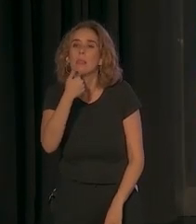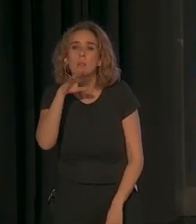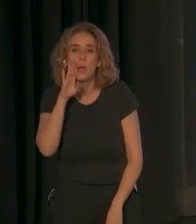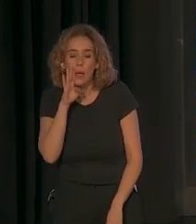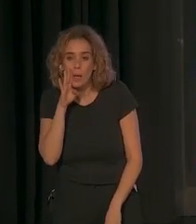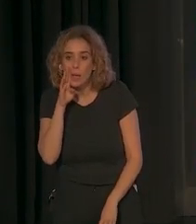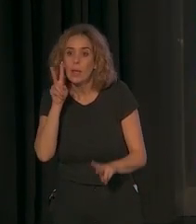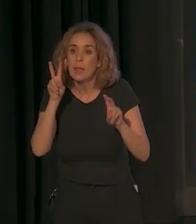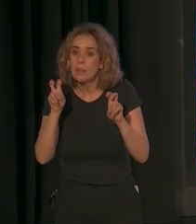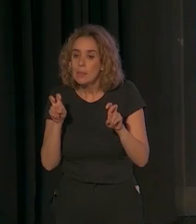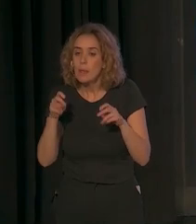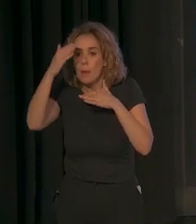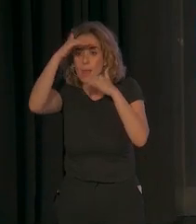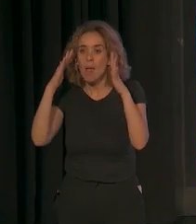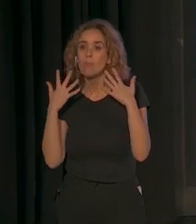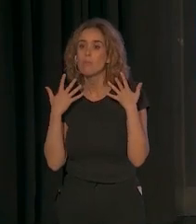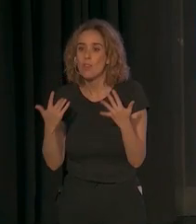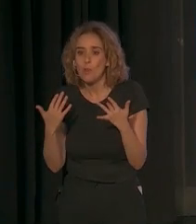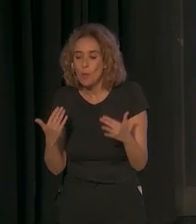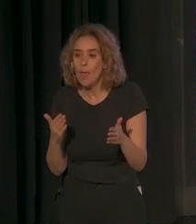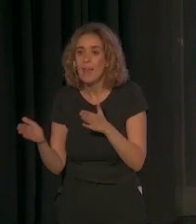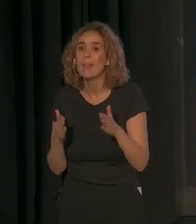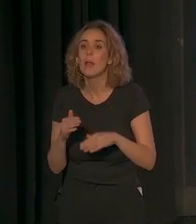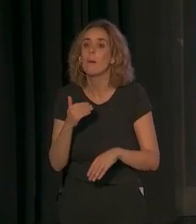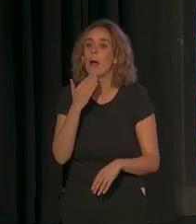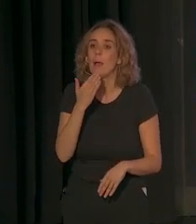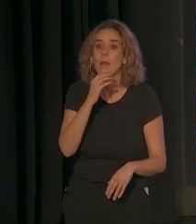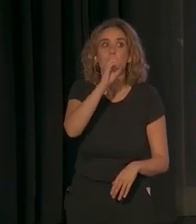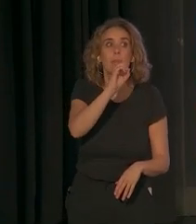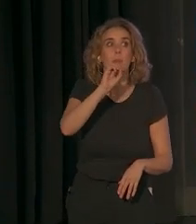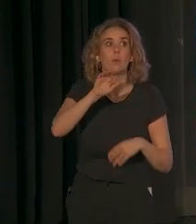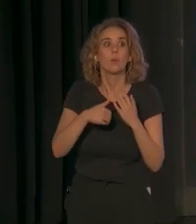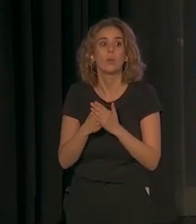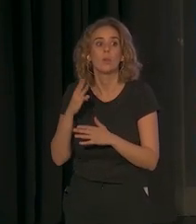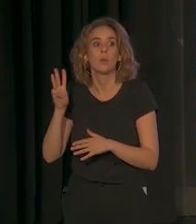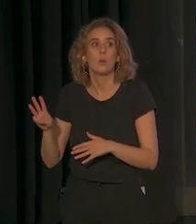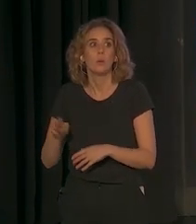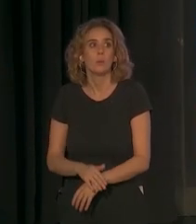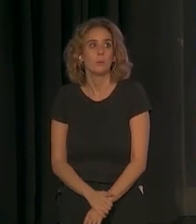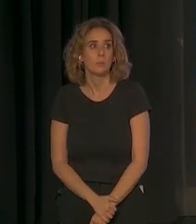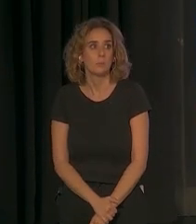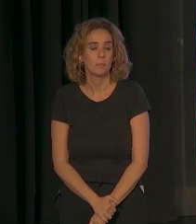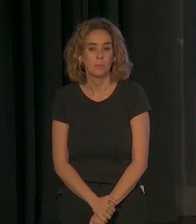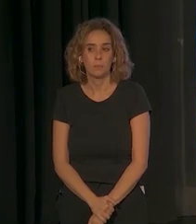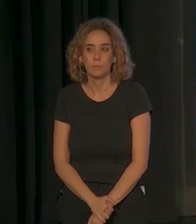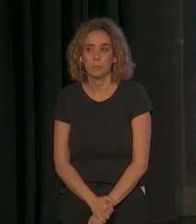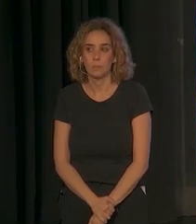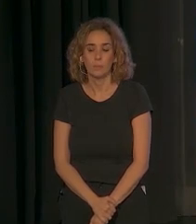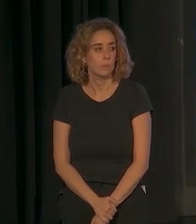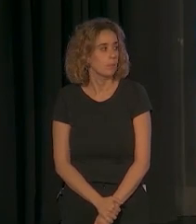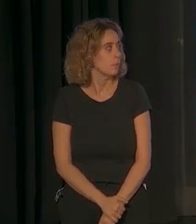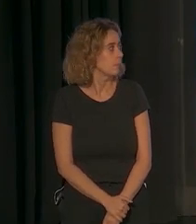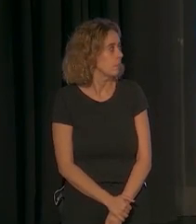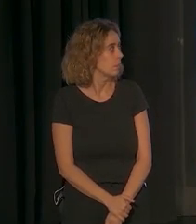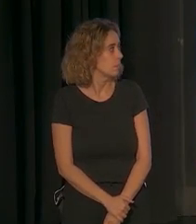Can you raise your hand if you can hear us? Hello, can you hear me? 1, 2, 3. Canal, si alguien le puede decir que es canal 1 para inglés, por